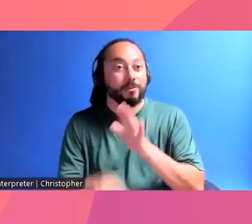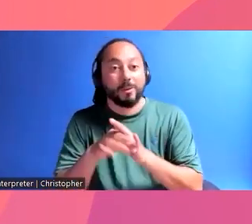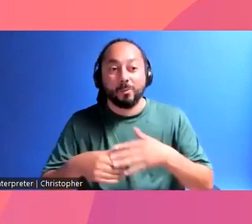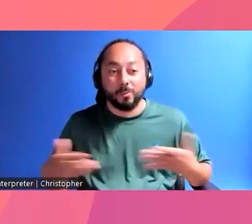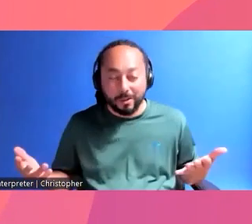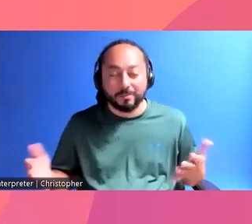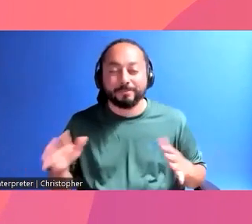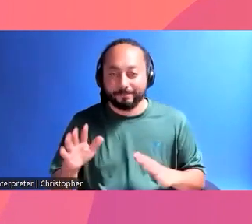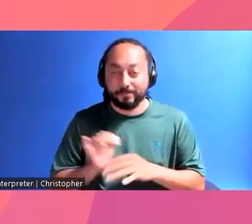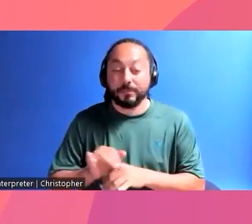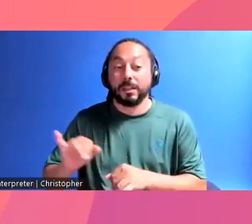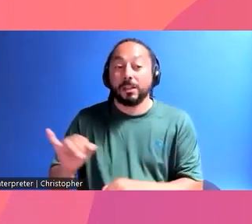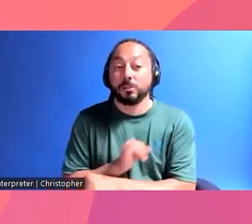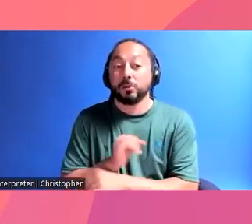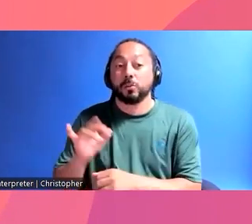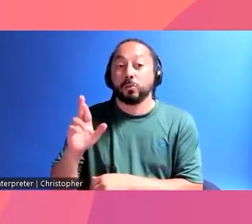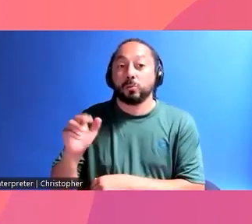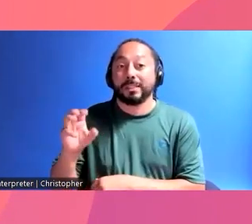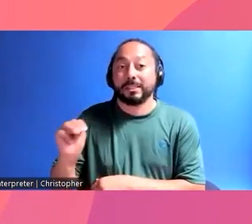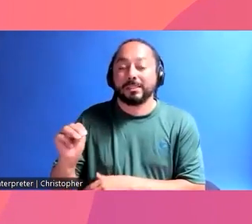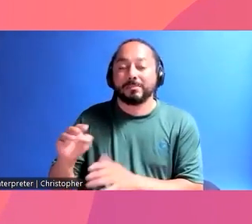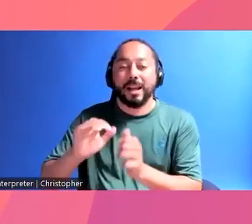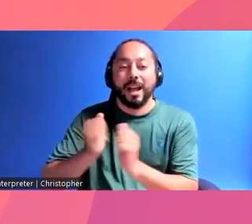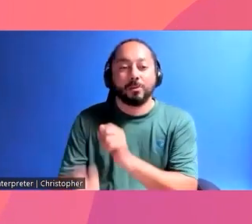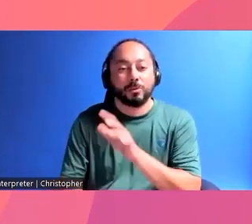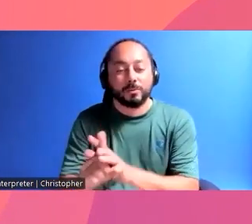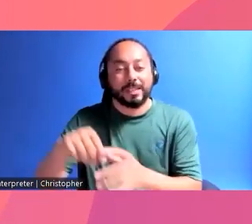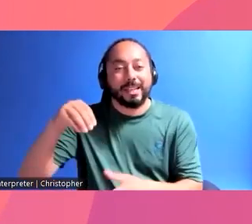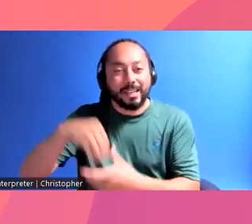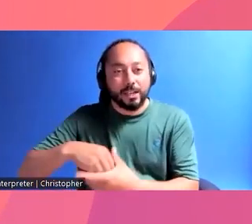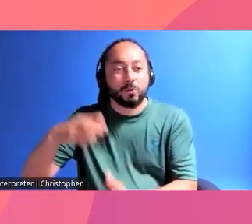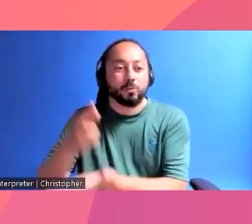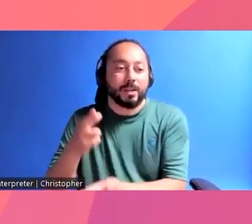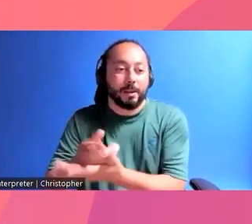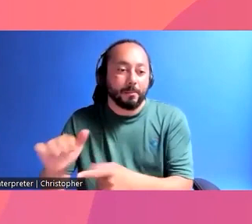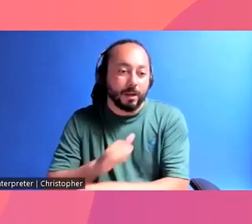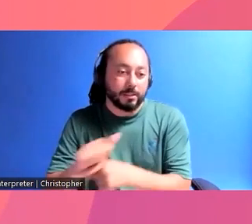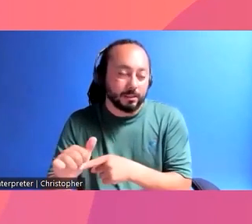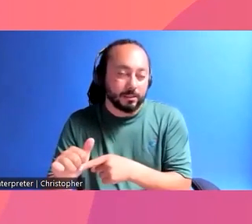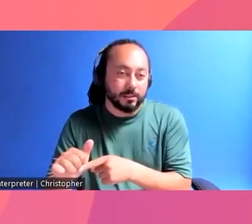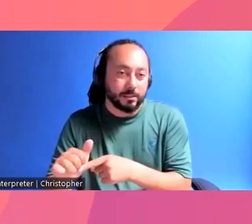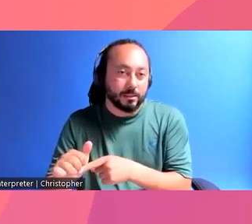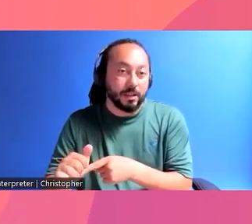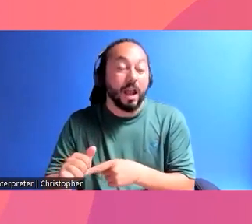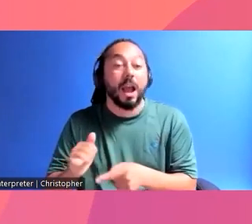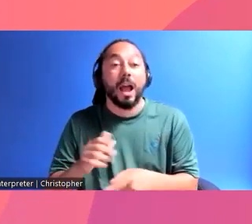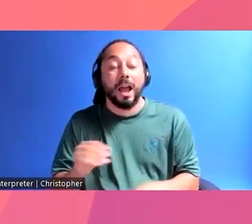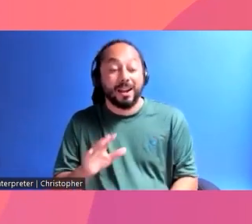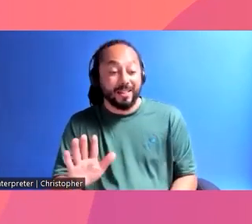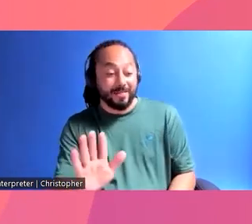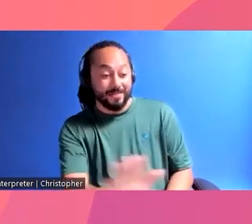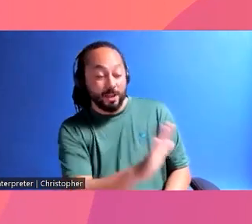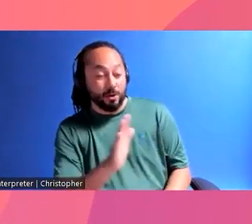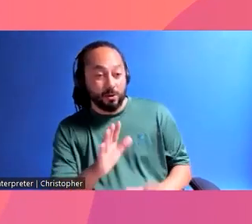institutional racism shows up in rehabilitation practice, and what their experiences tell us not only about how